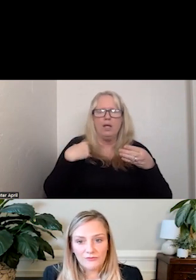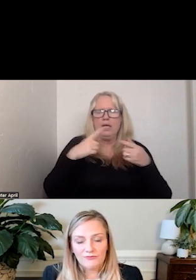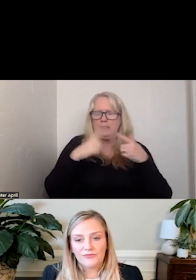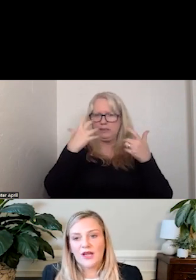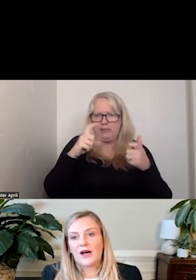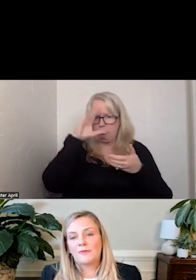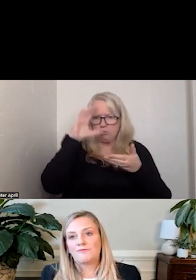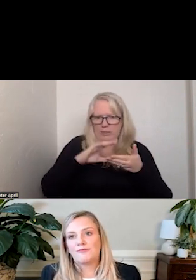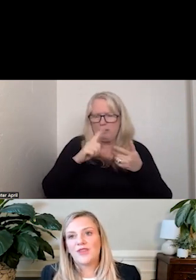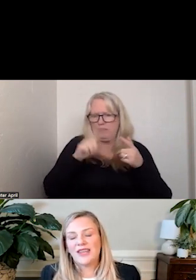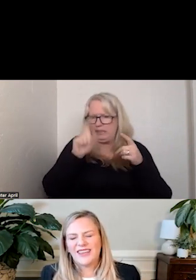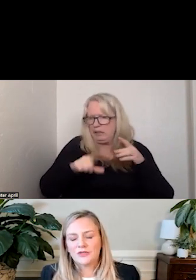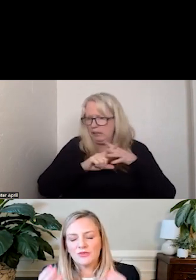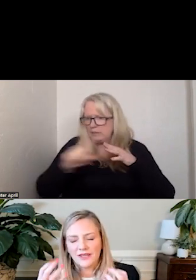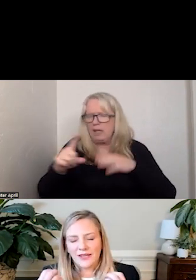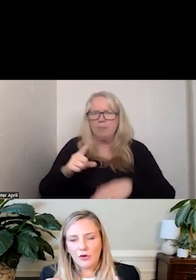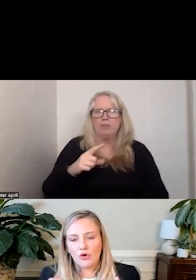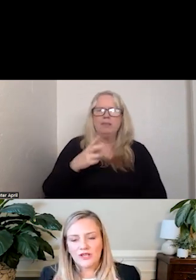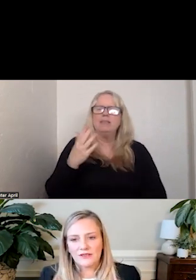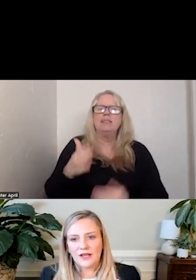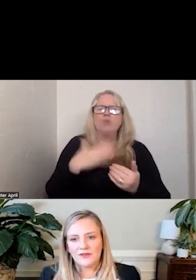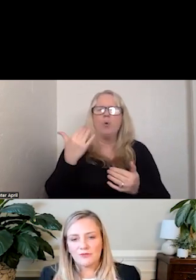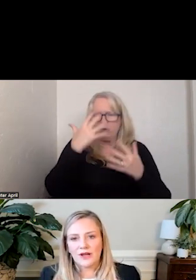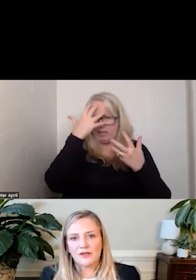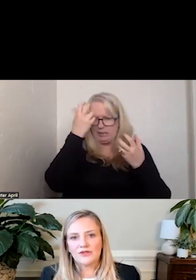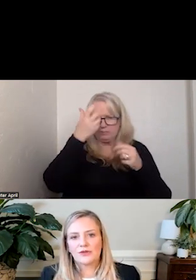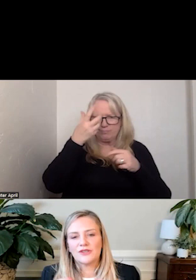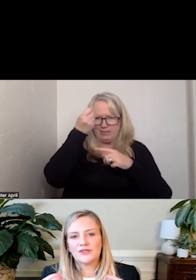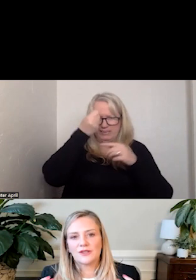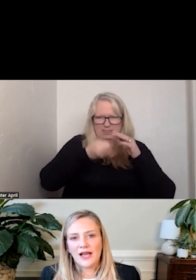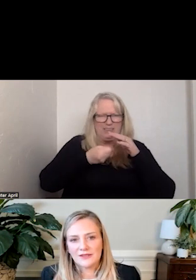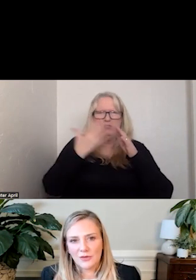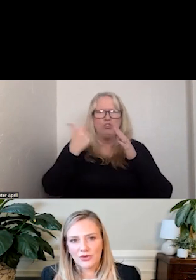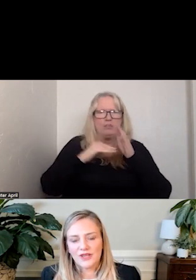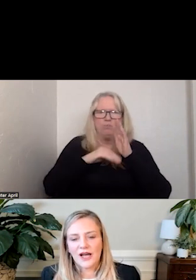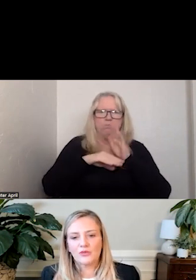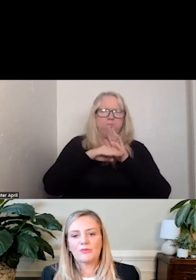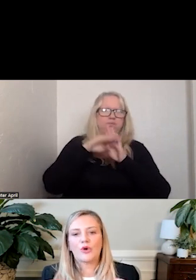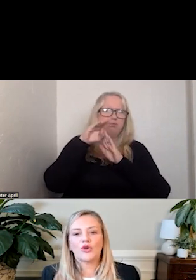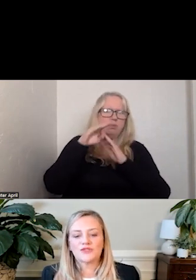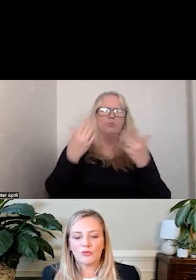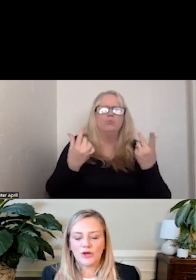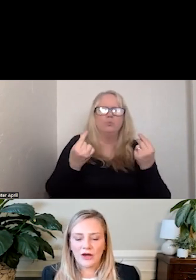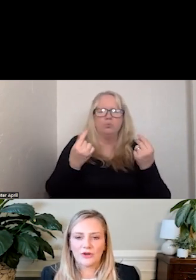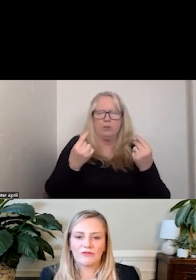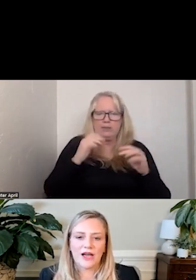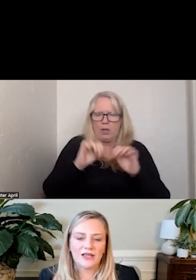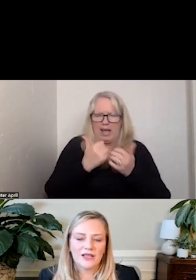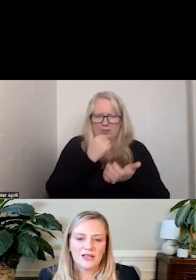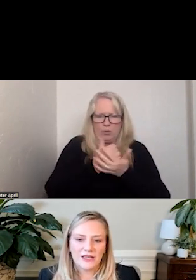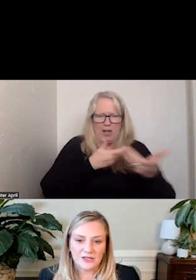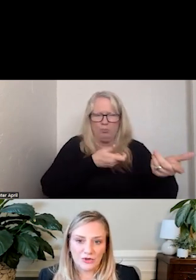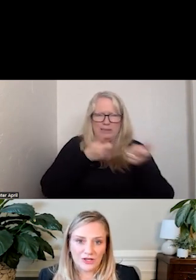escape, that it's almost like it can't hold anything else in mind. And so the last step was, how do we pull someone out of